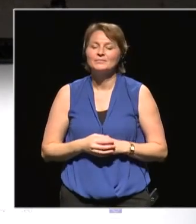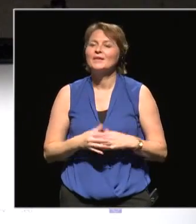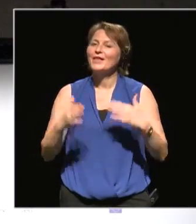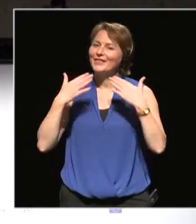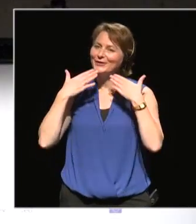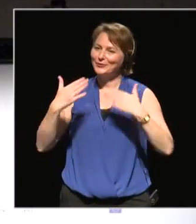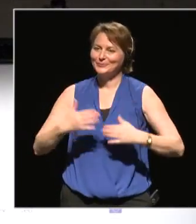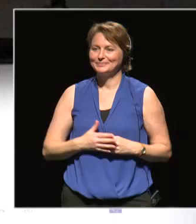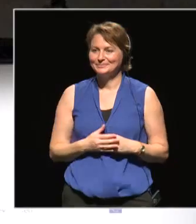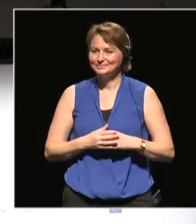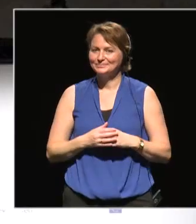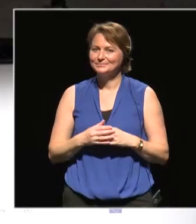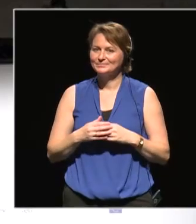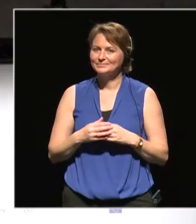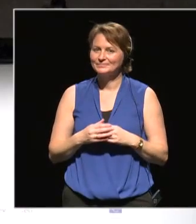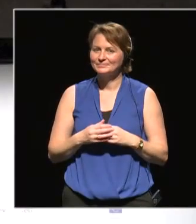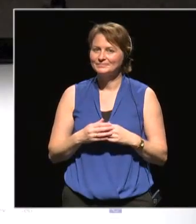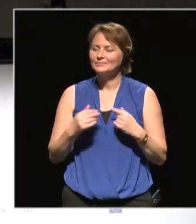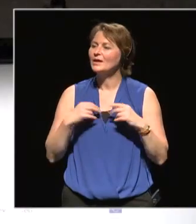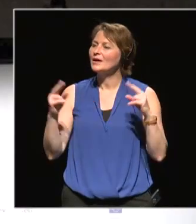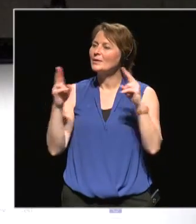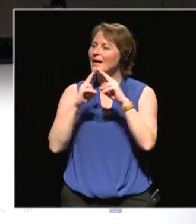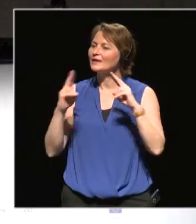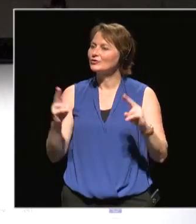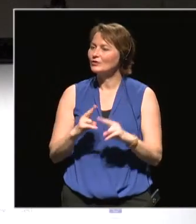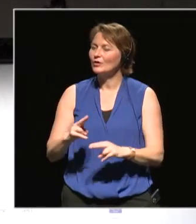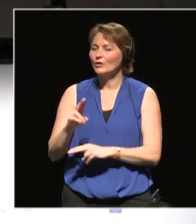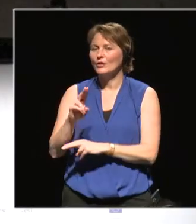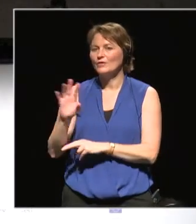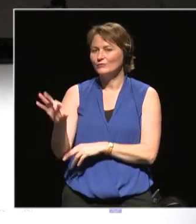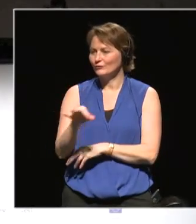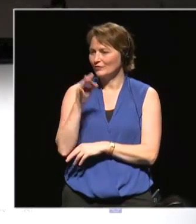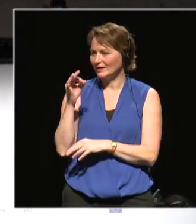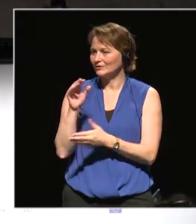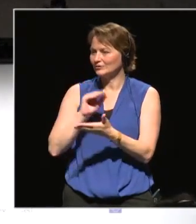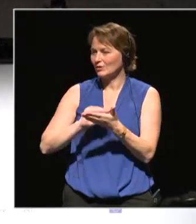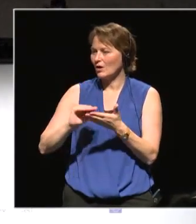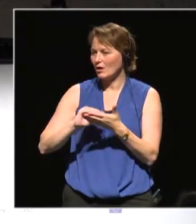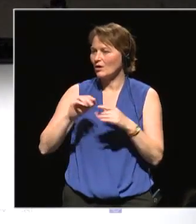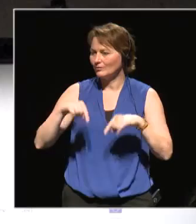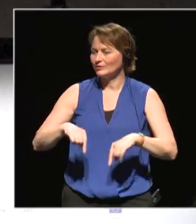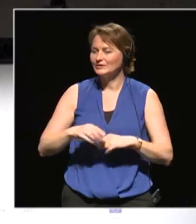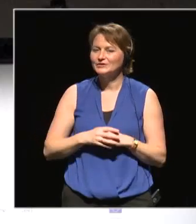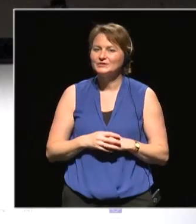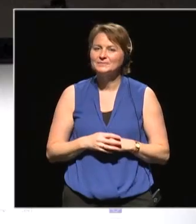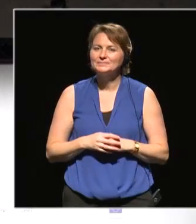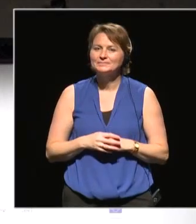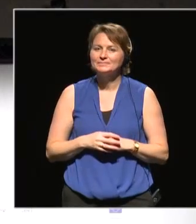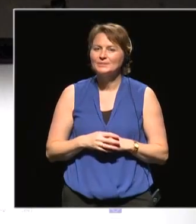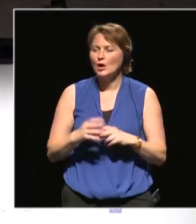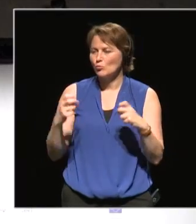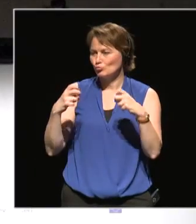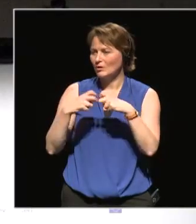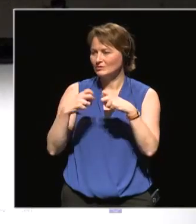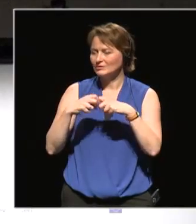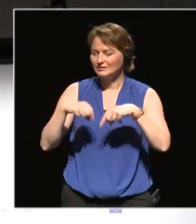Thank you. I'm from the International Francophonie Organization, the Brussels office. For several years now, I've